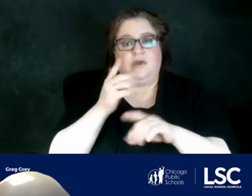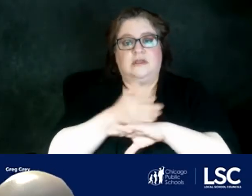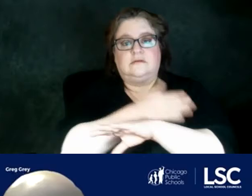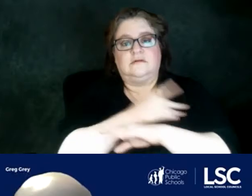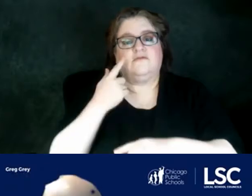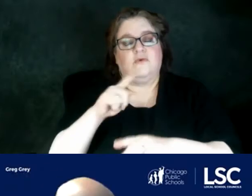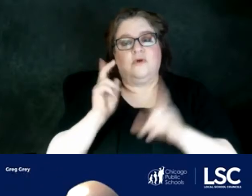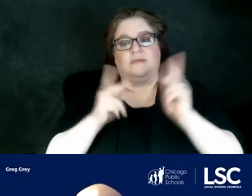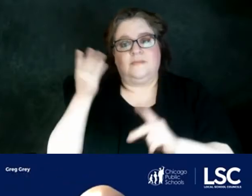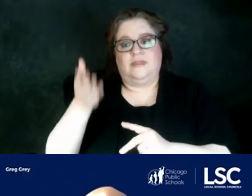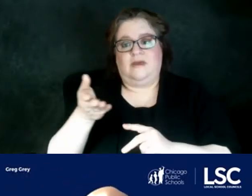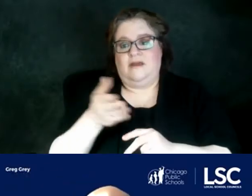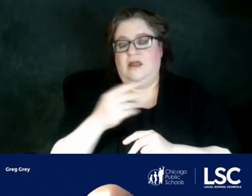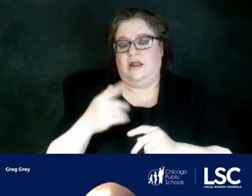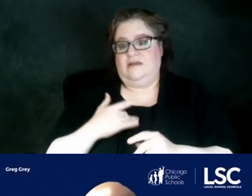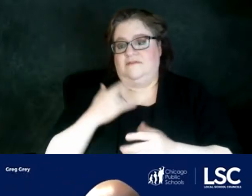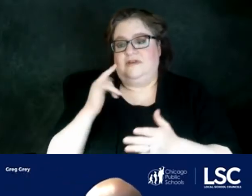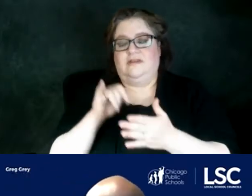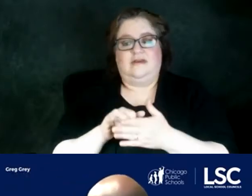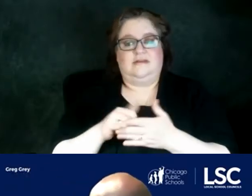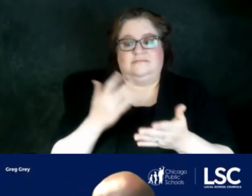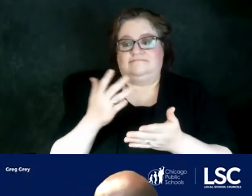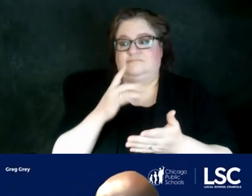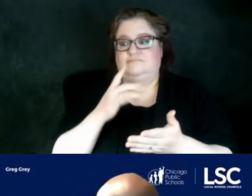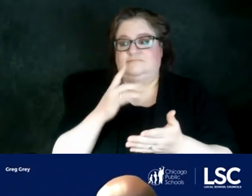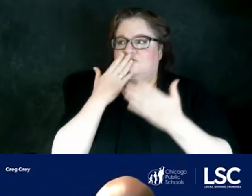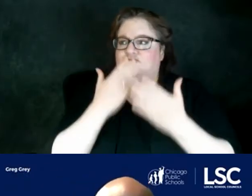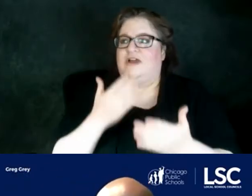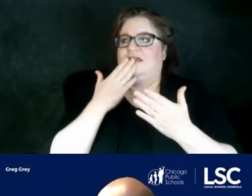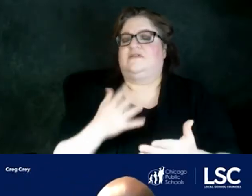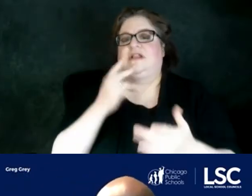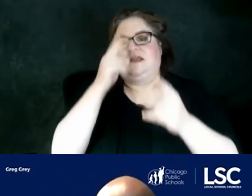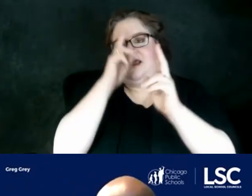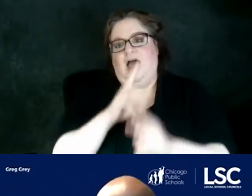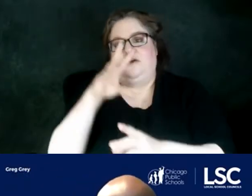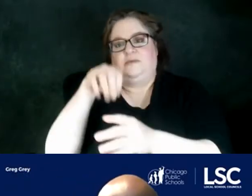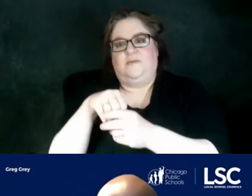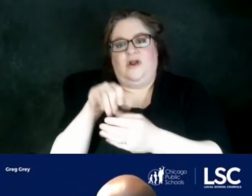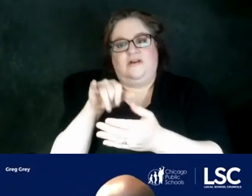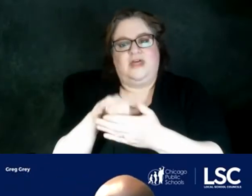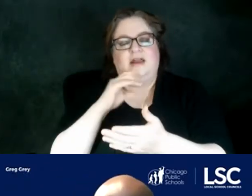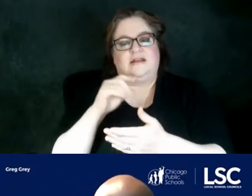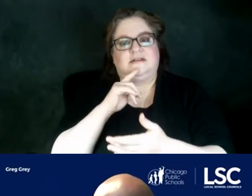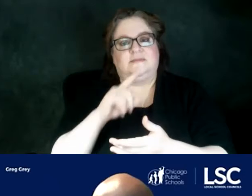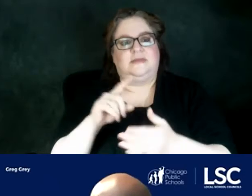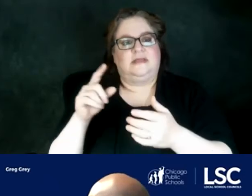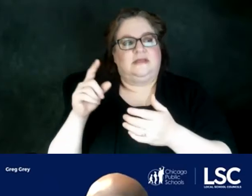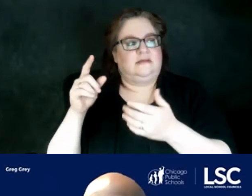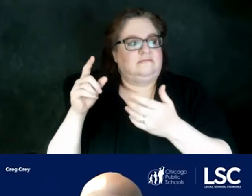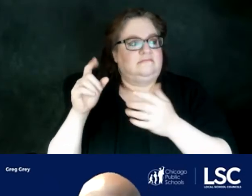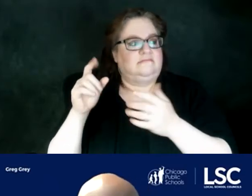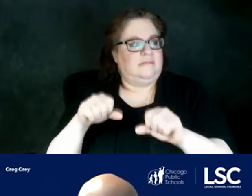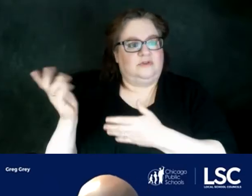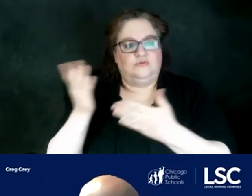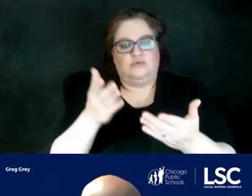there. And so I just feel, really grateful and honored to be part of that and to be able to bring, as Rem